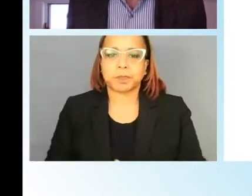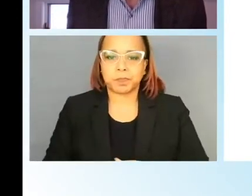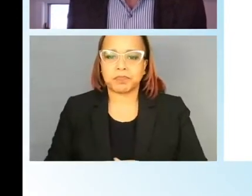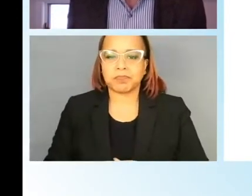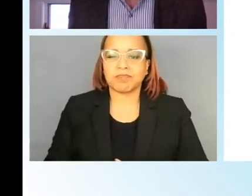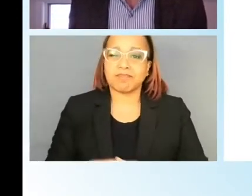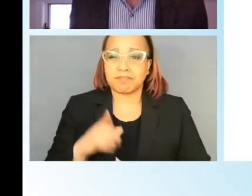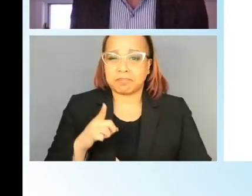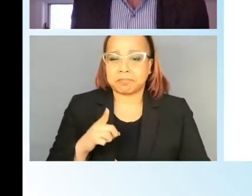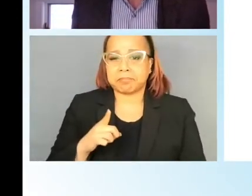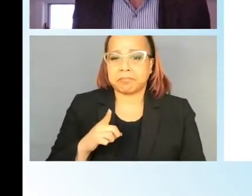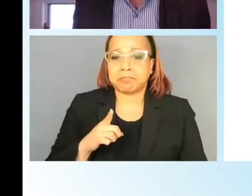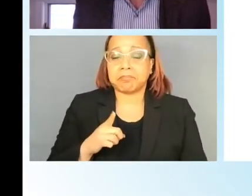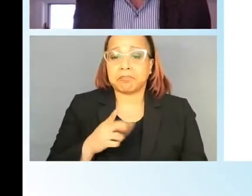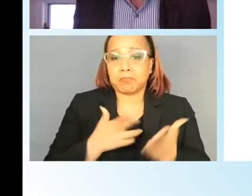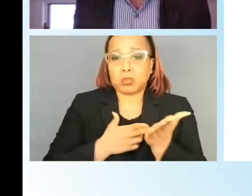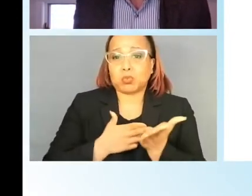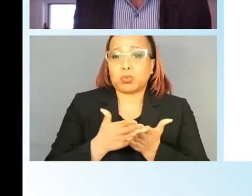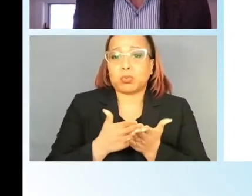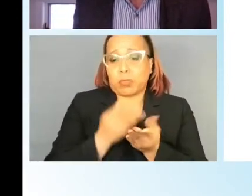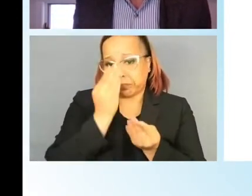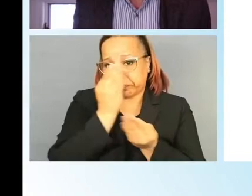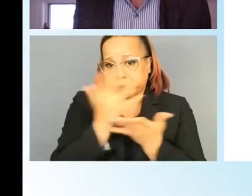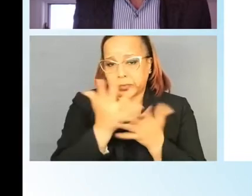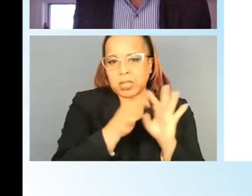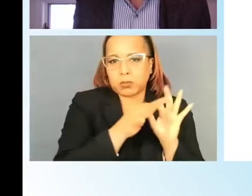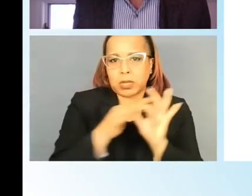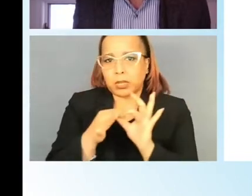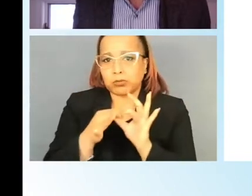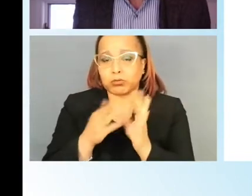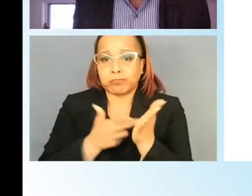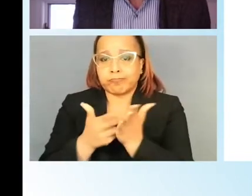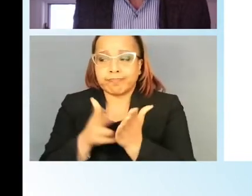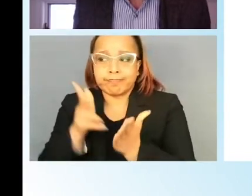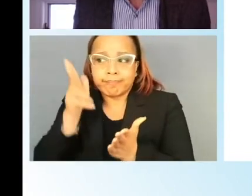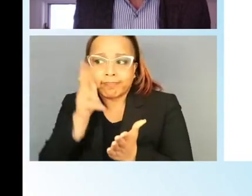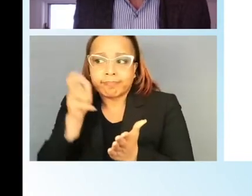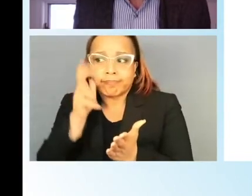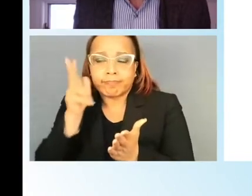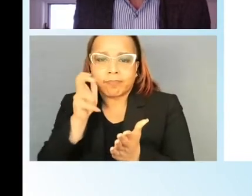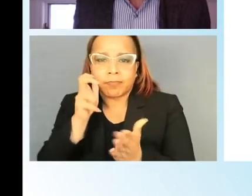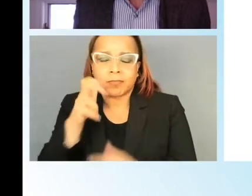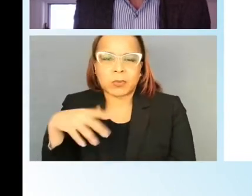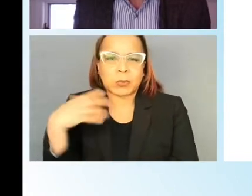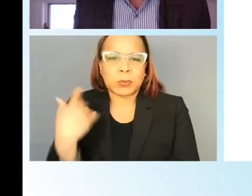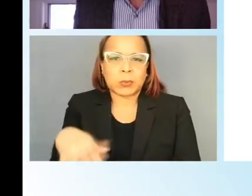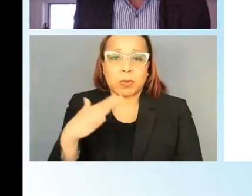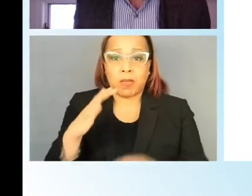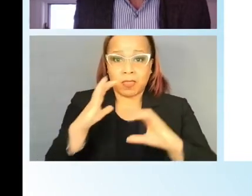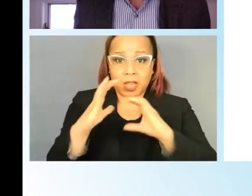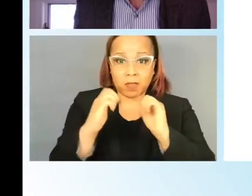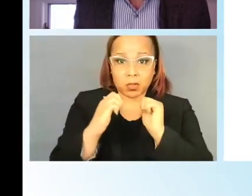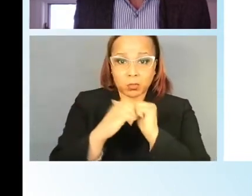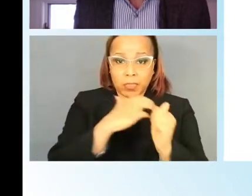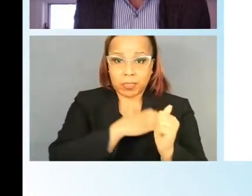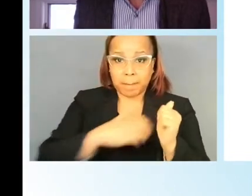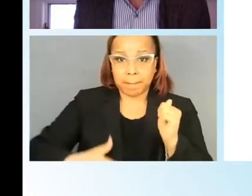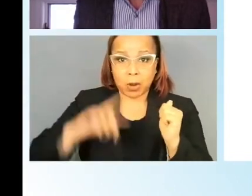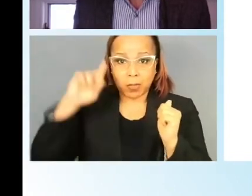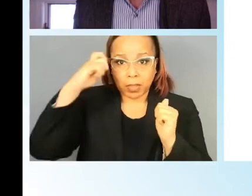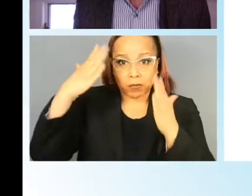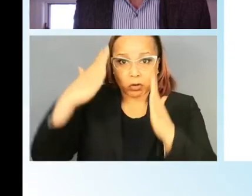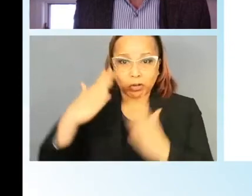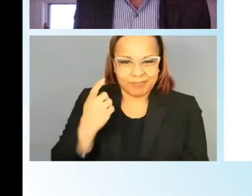Truth-telling is related to truth-listening. And I was very struck by the conversation with the mayor and the governor just a few moments